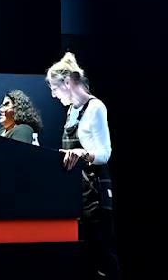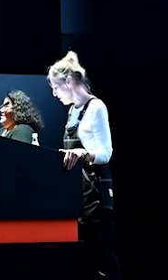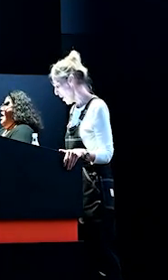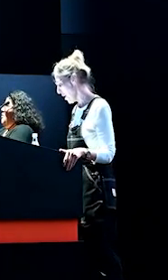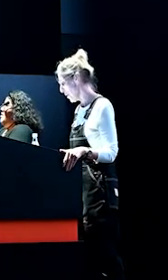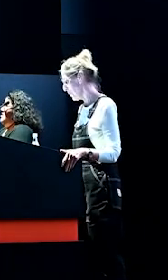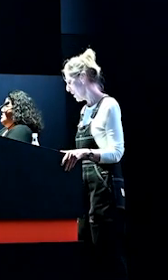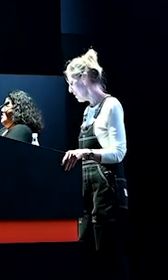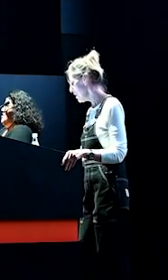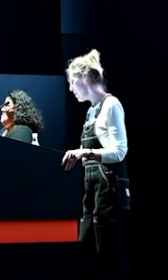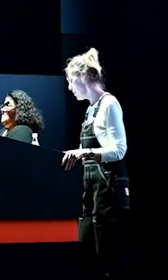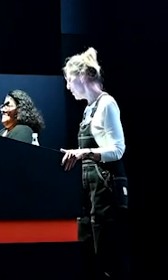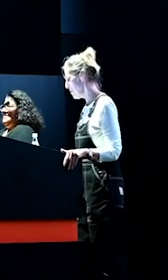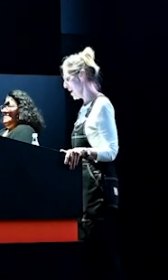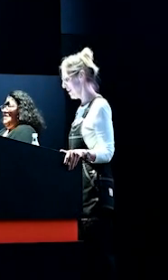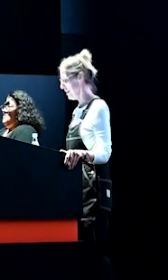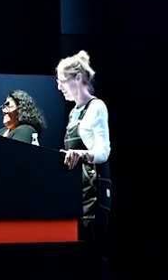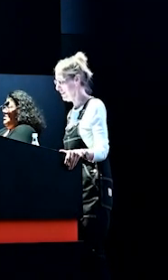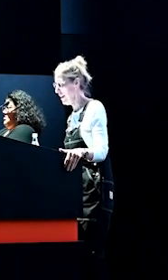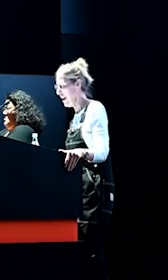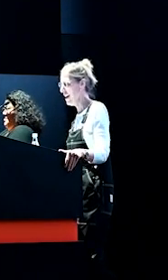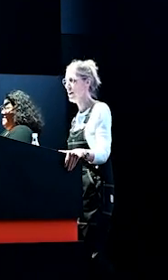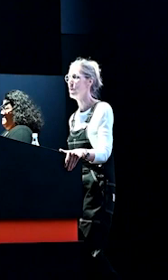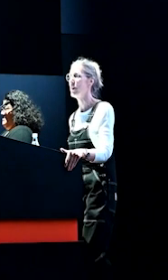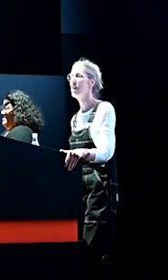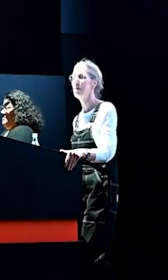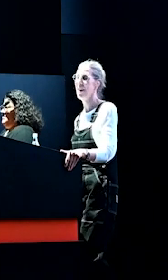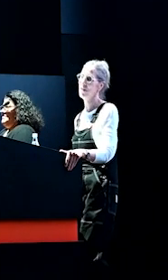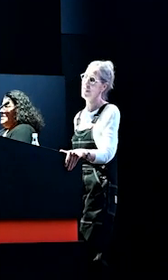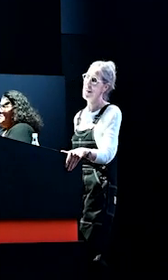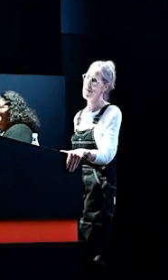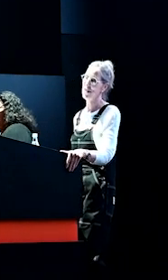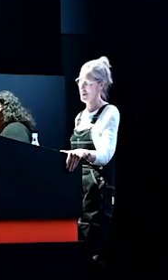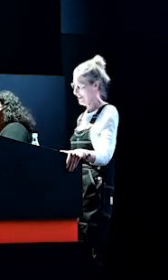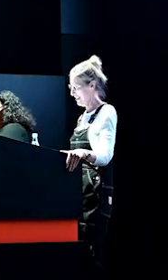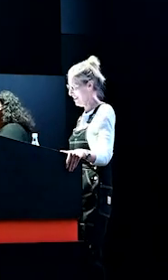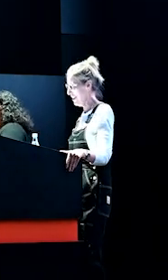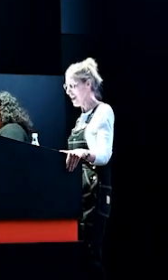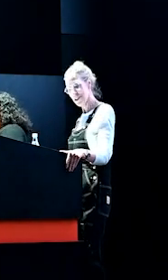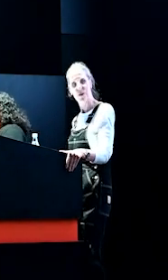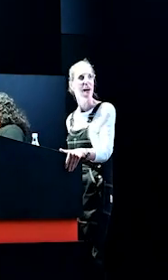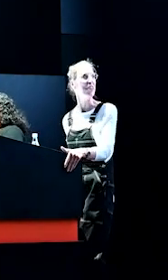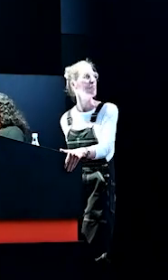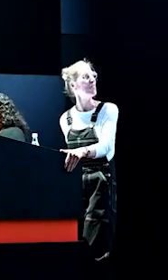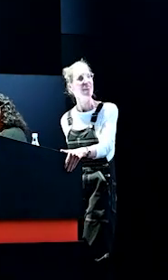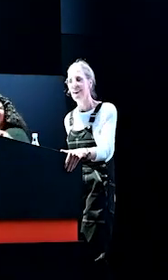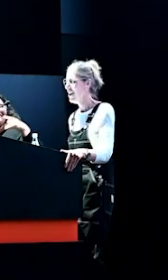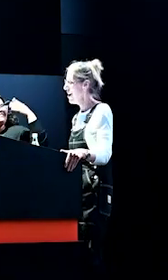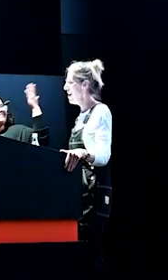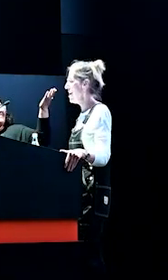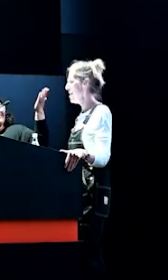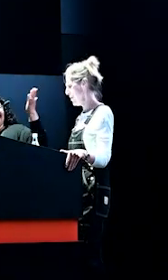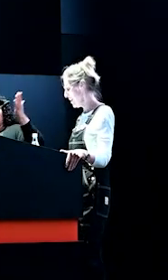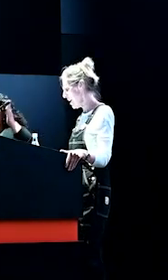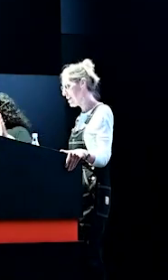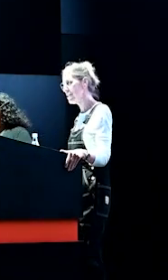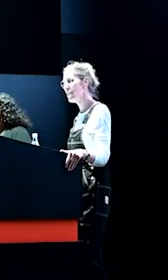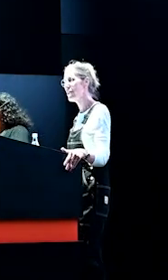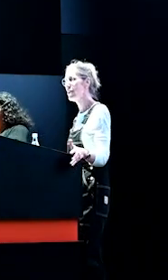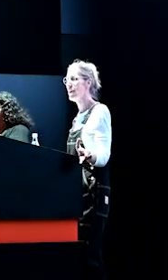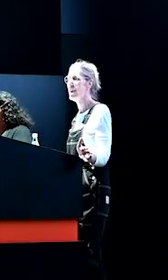you. And when I think about what matters, it really comes down to characters. Character matters.